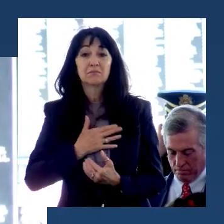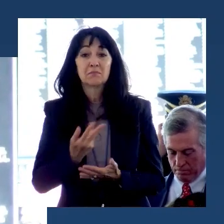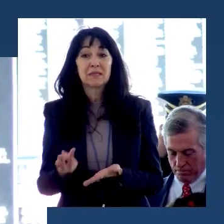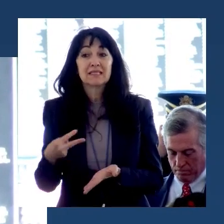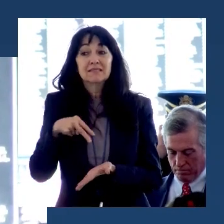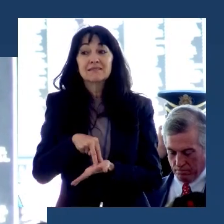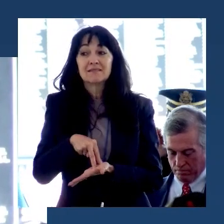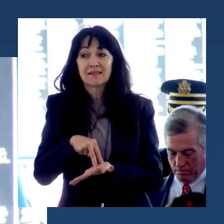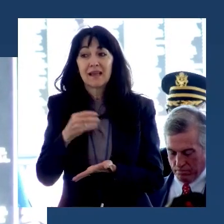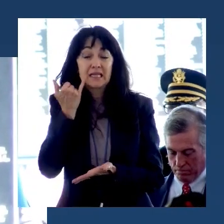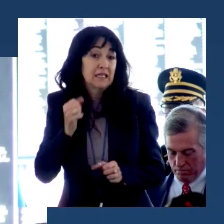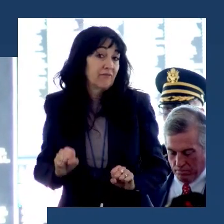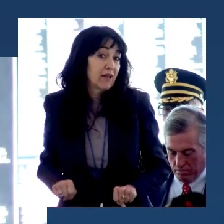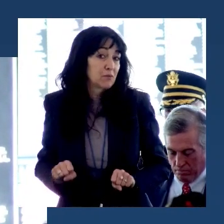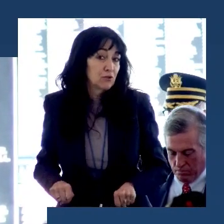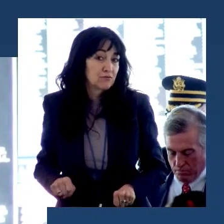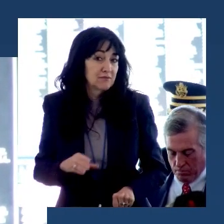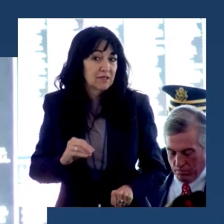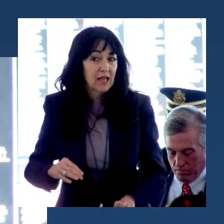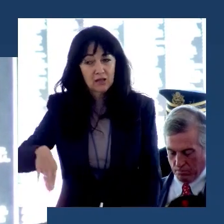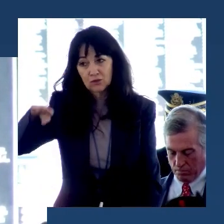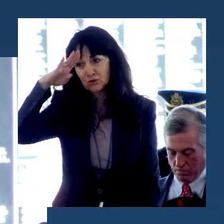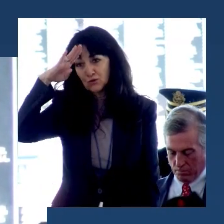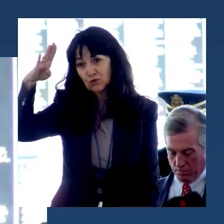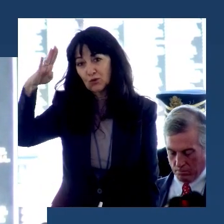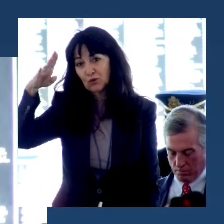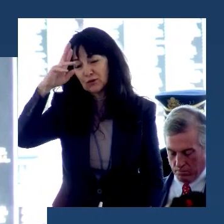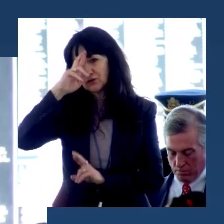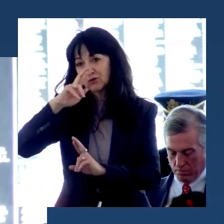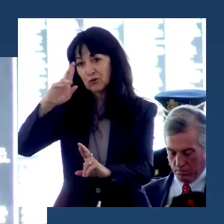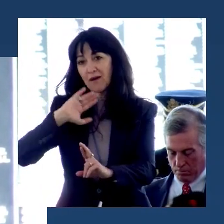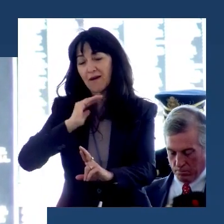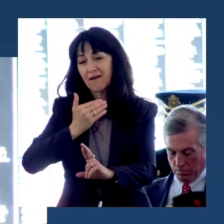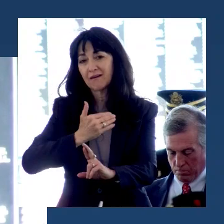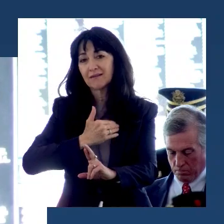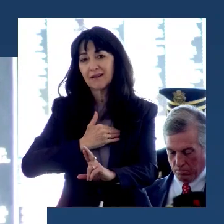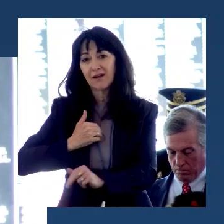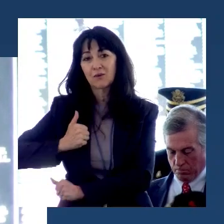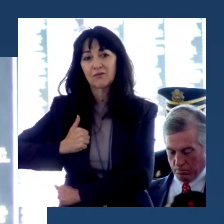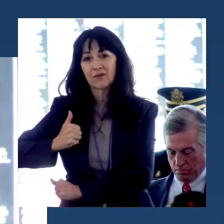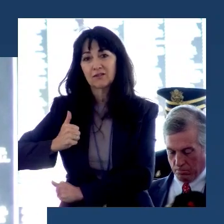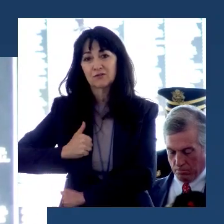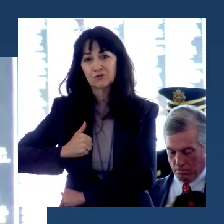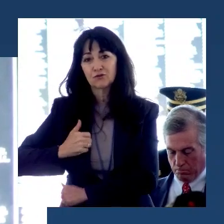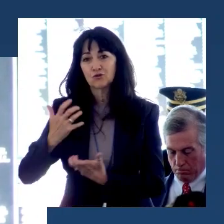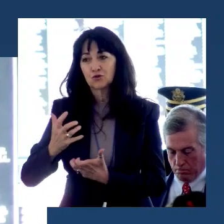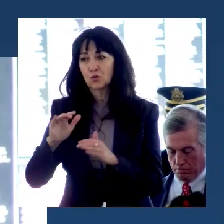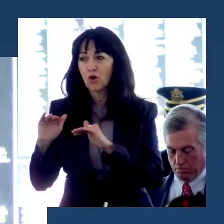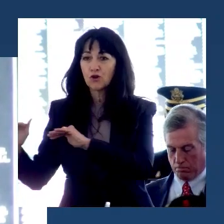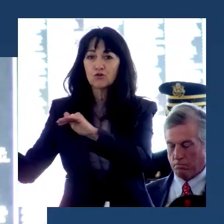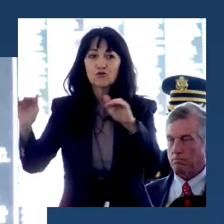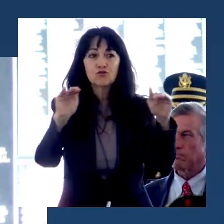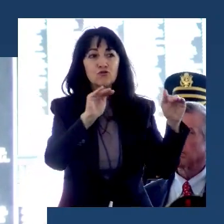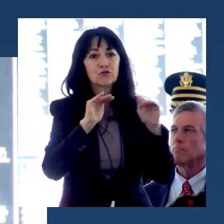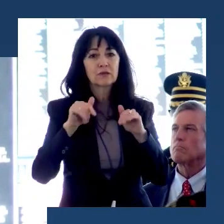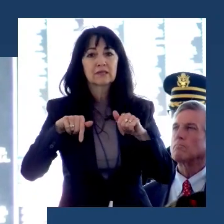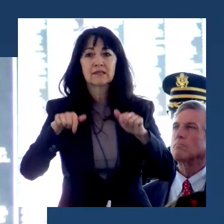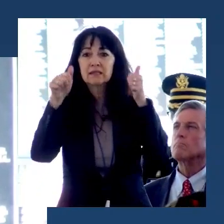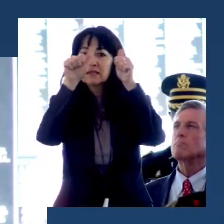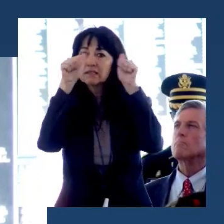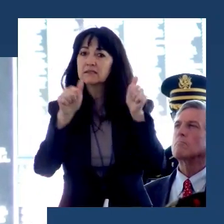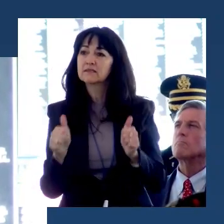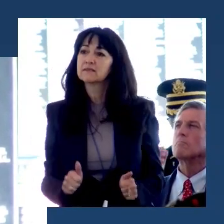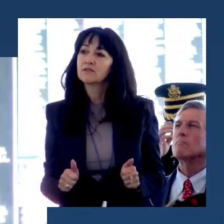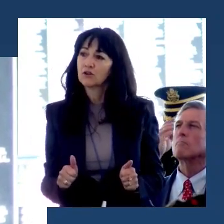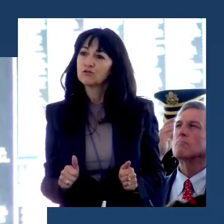stand, if able, and salute to honor our veterans. As a reminder, these statues are